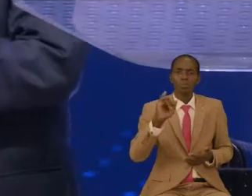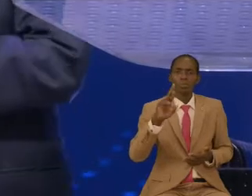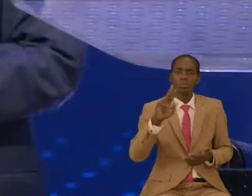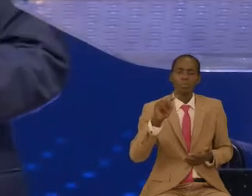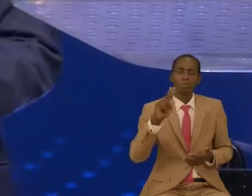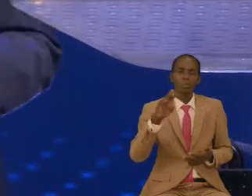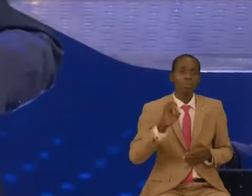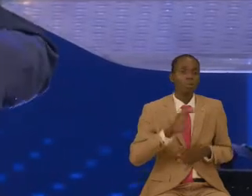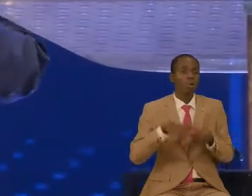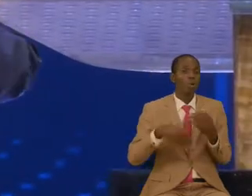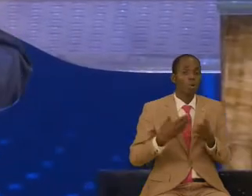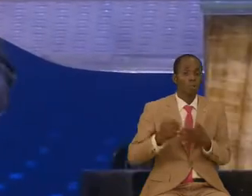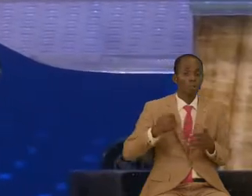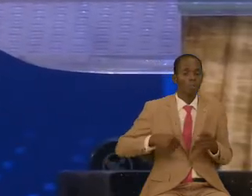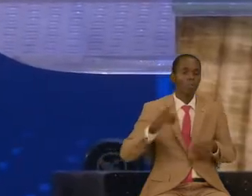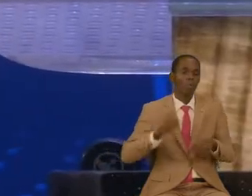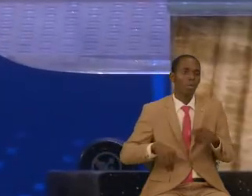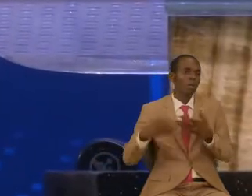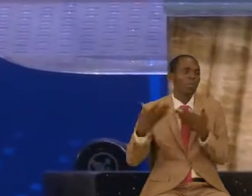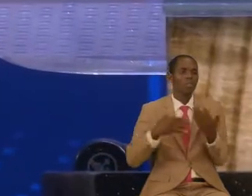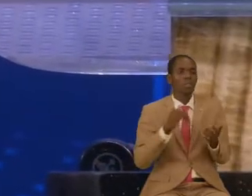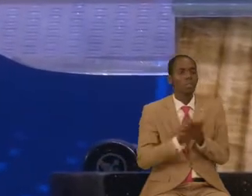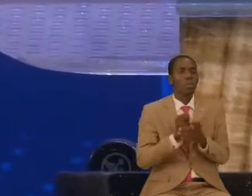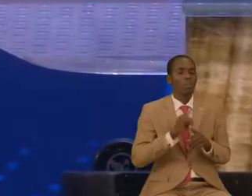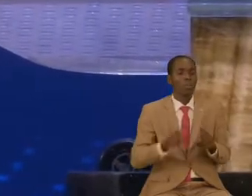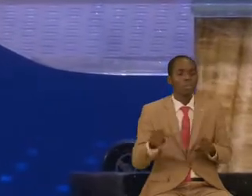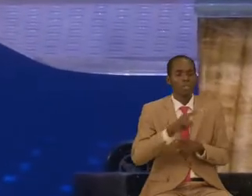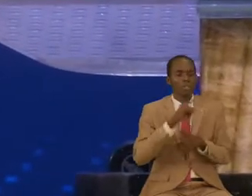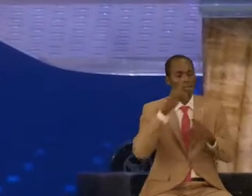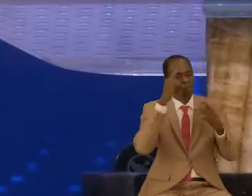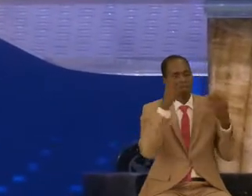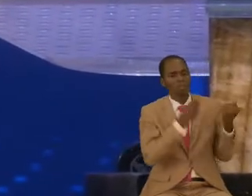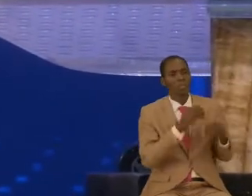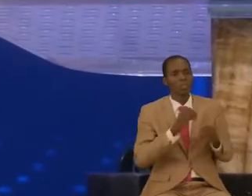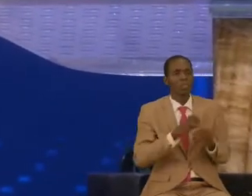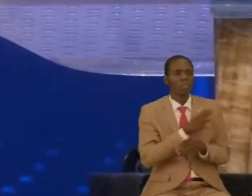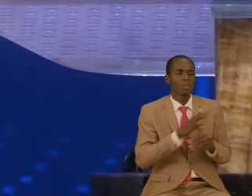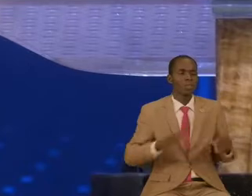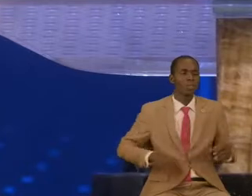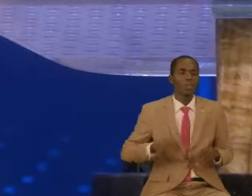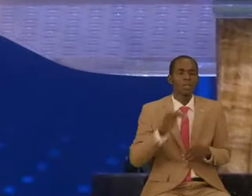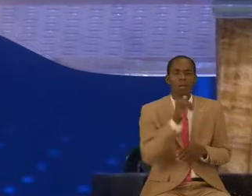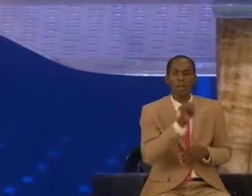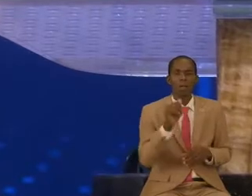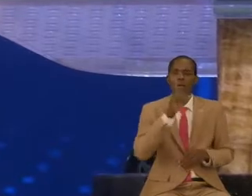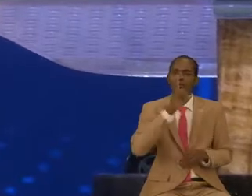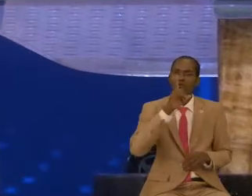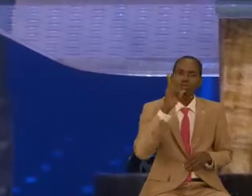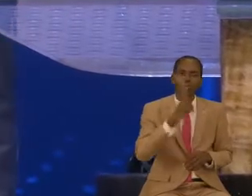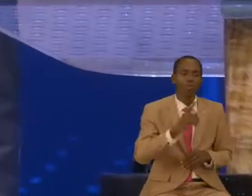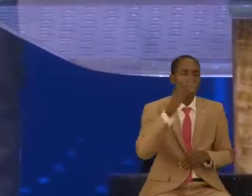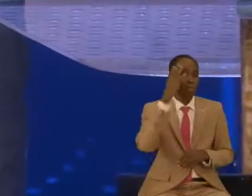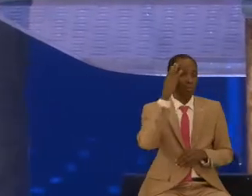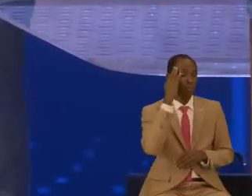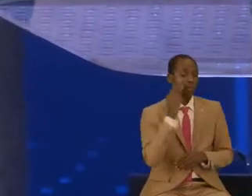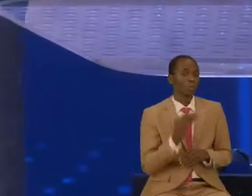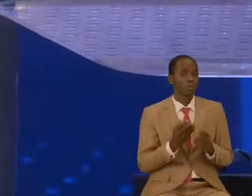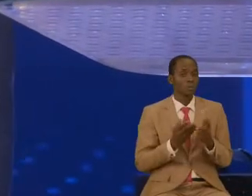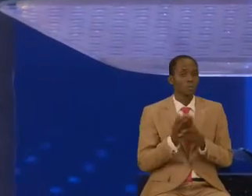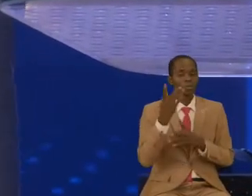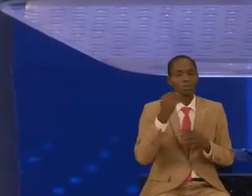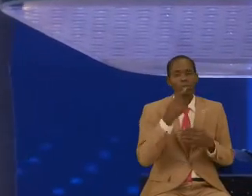bring that, but their faith in Christ, a definite experience through the cross of the